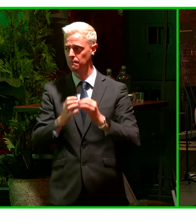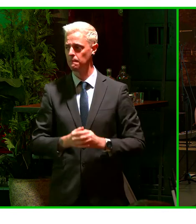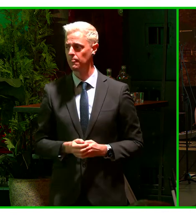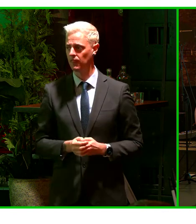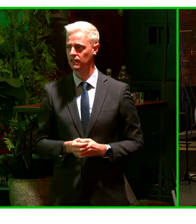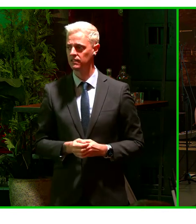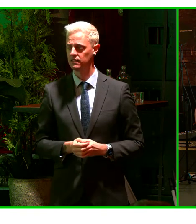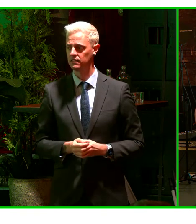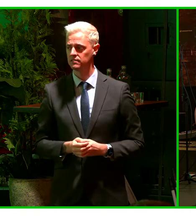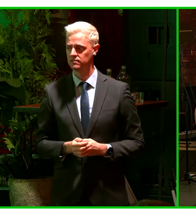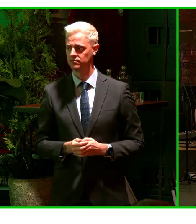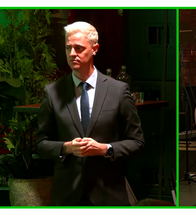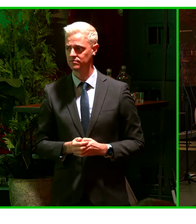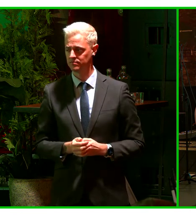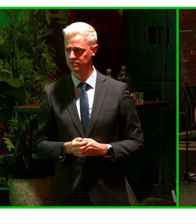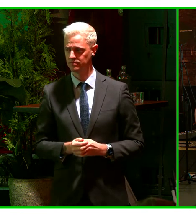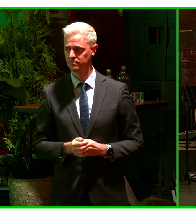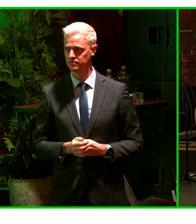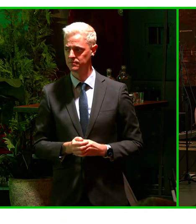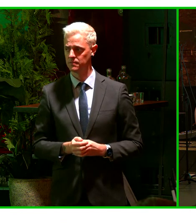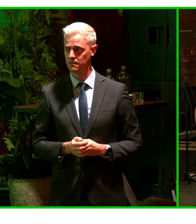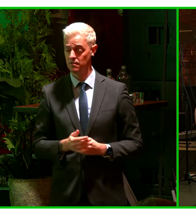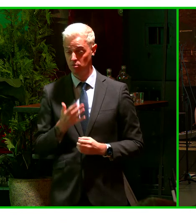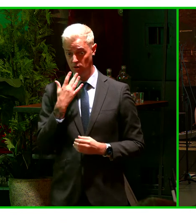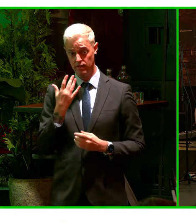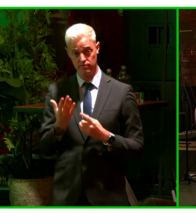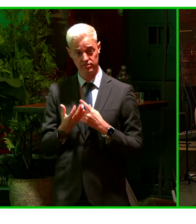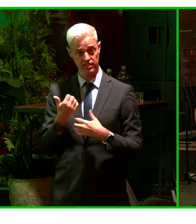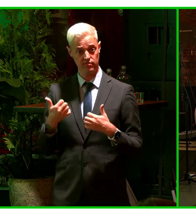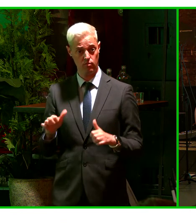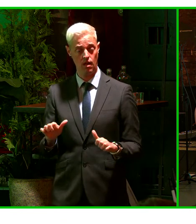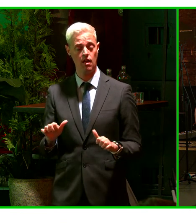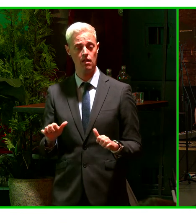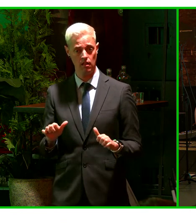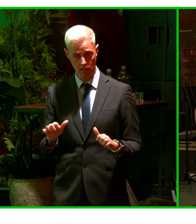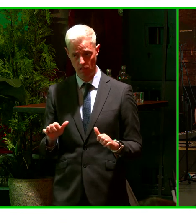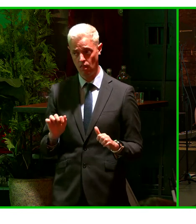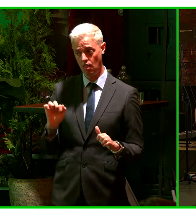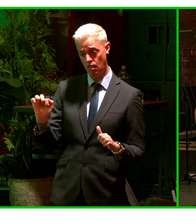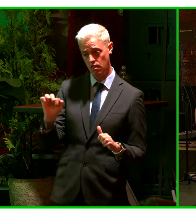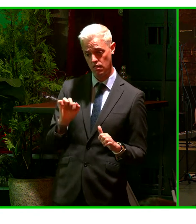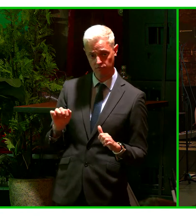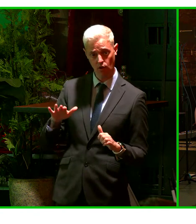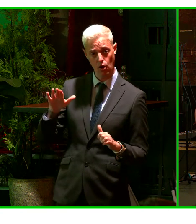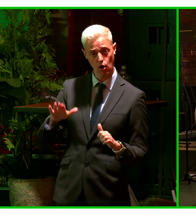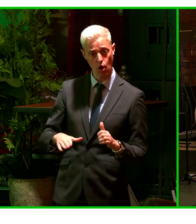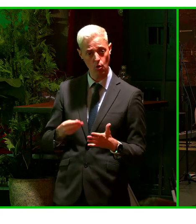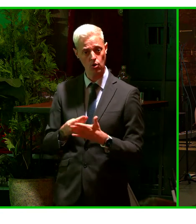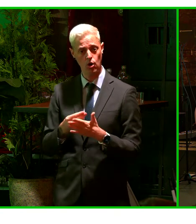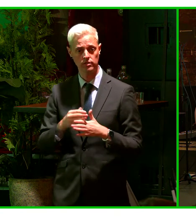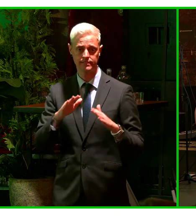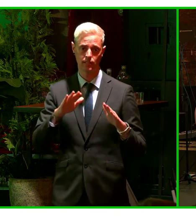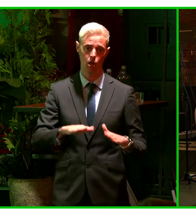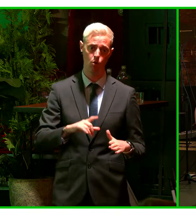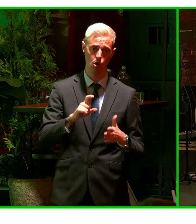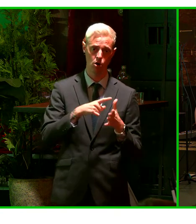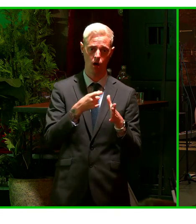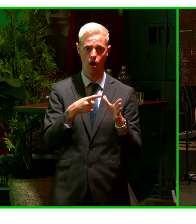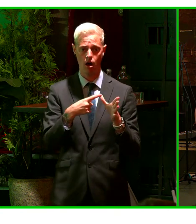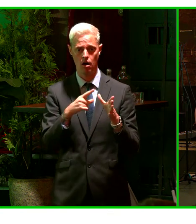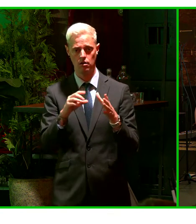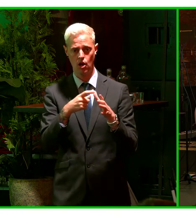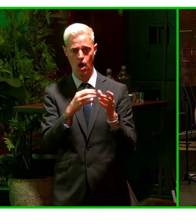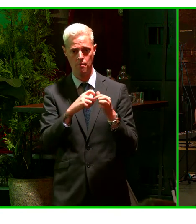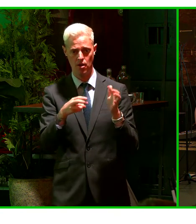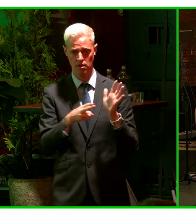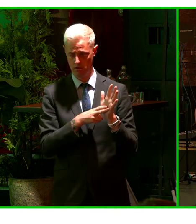lower cost. Where heat networks work well, effectively what they can do is they can provide lower cost, lower carbon heating solutions. The big change that's happened